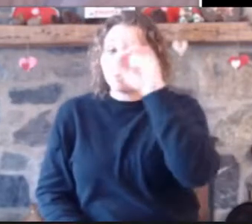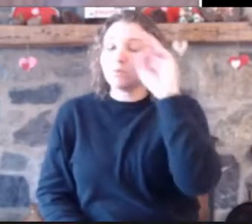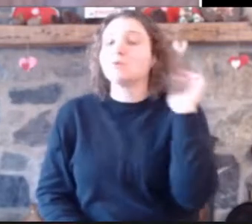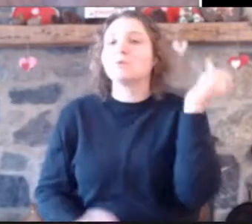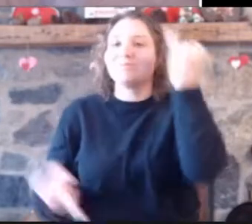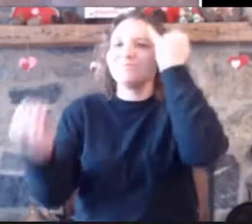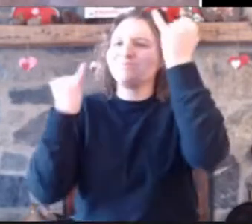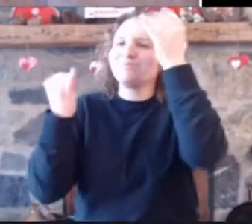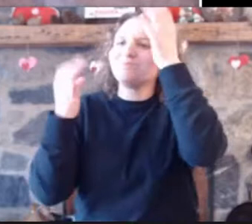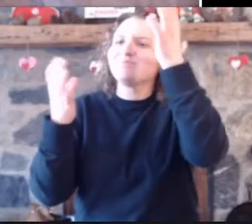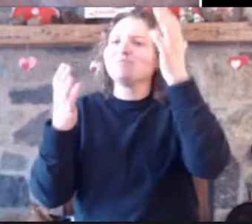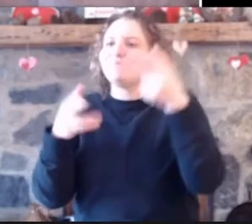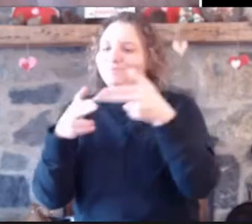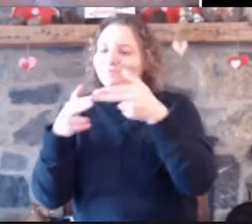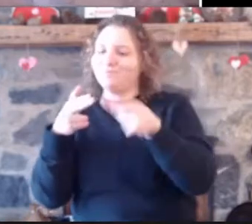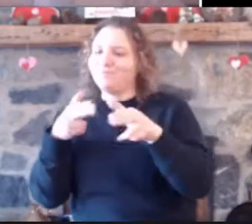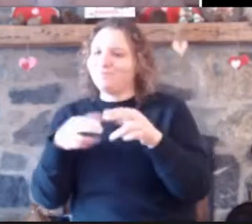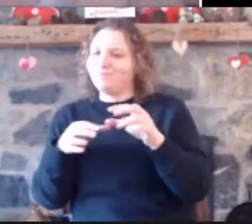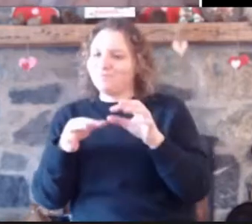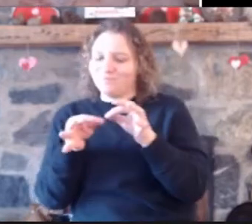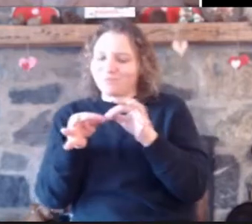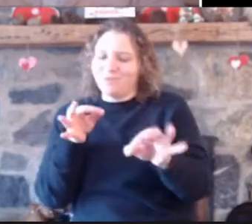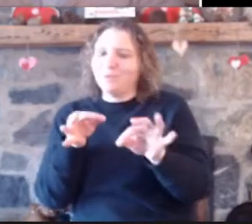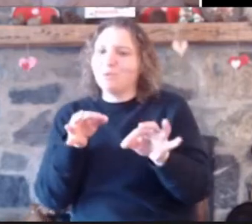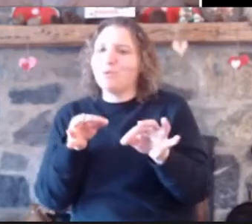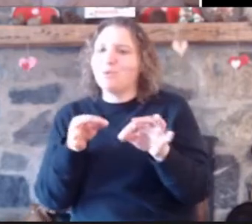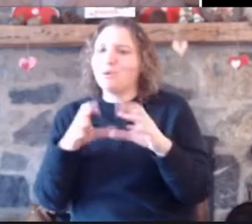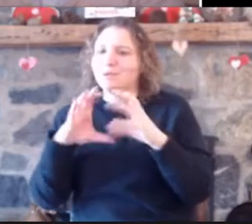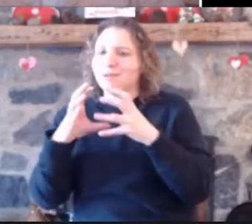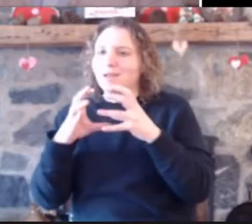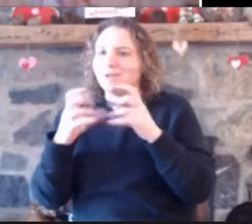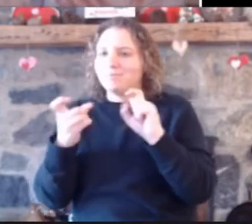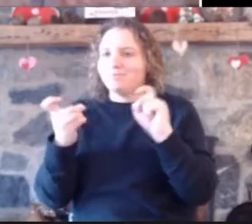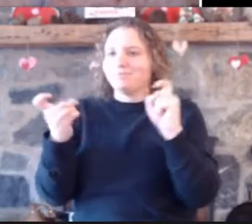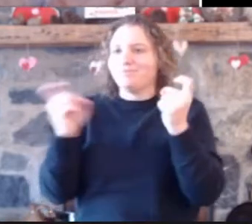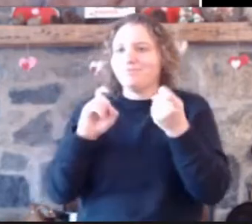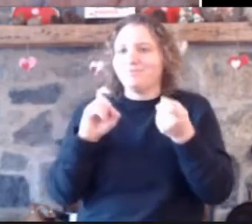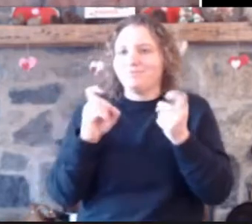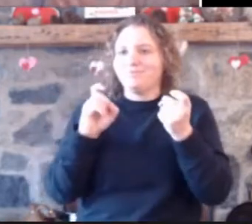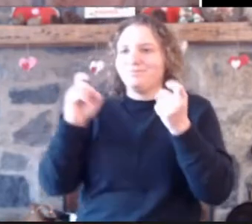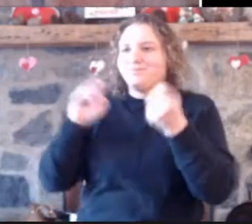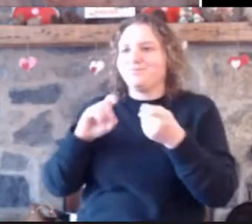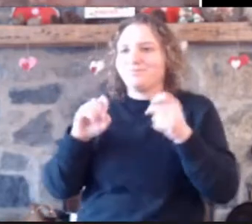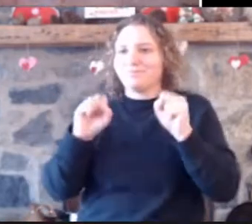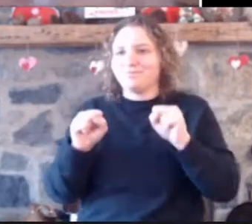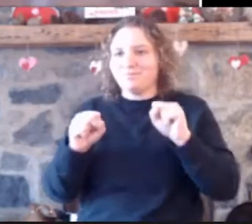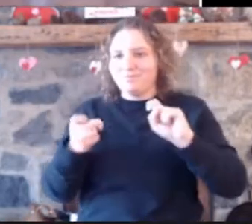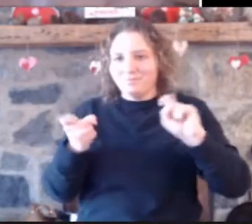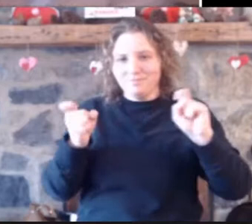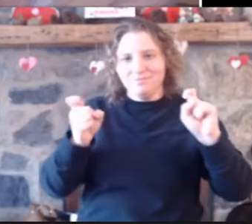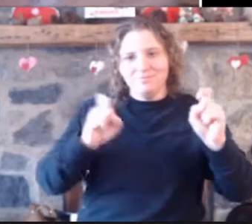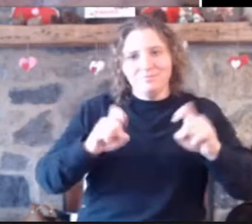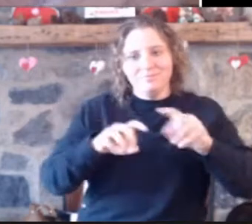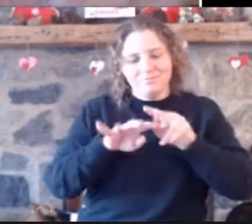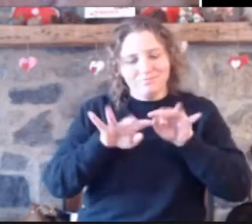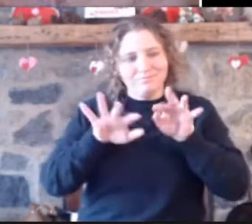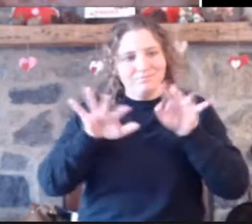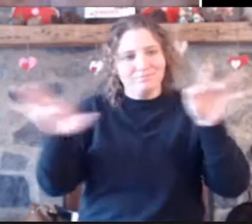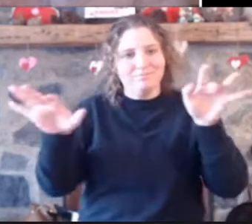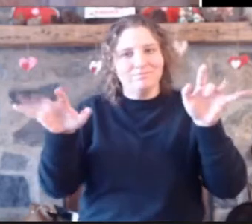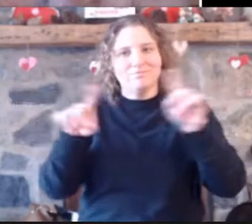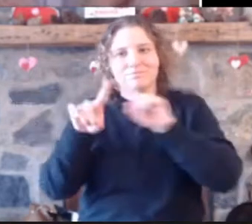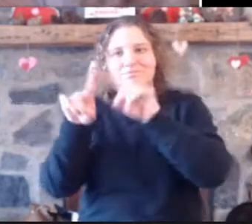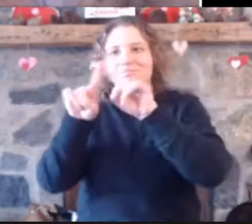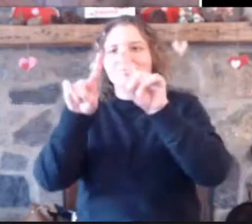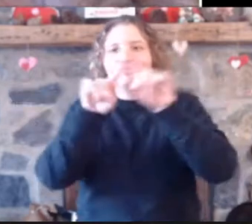simple cell, which we learned isn't simple, through favorable mutations, adds capabilities, which eventually spawn off into these